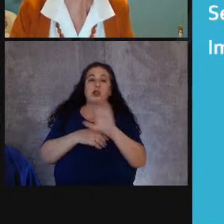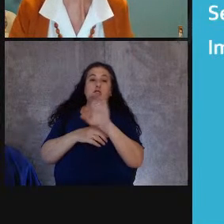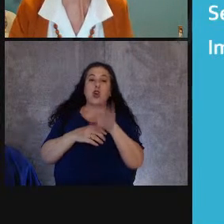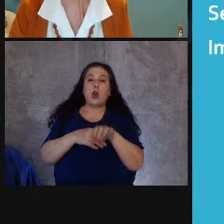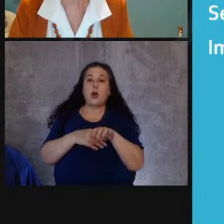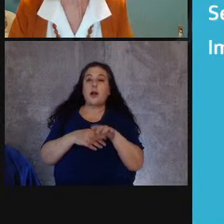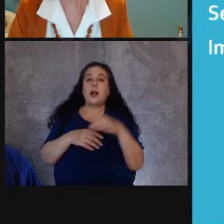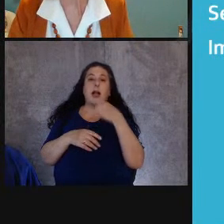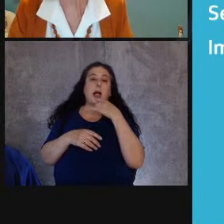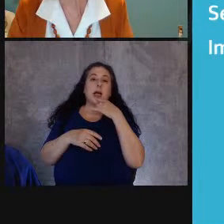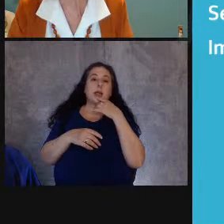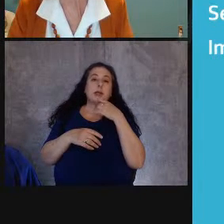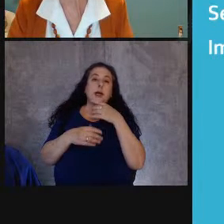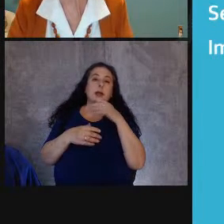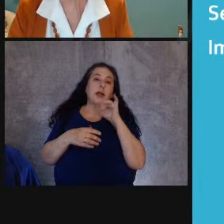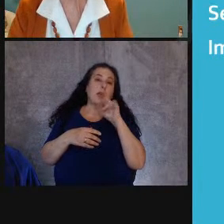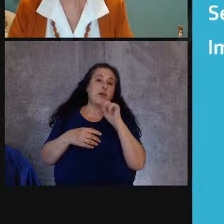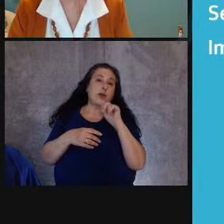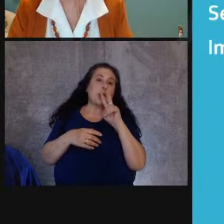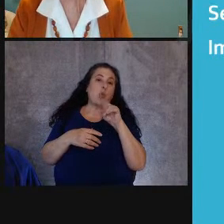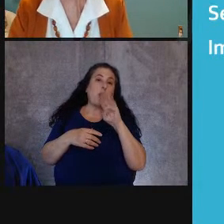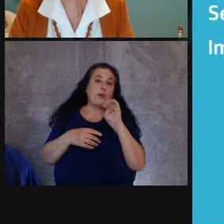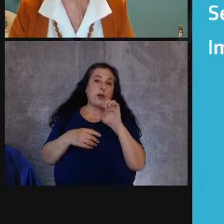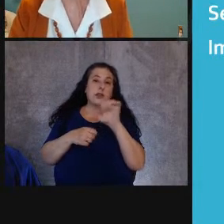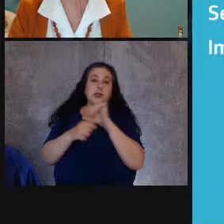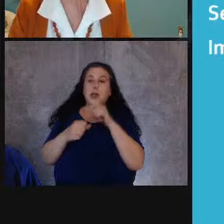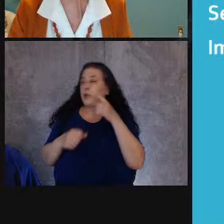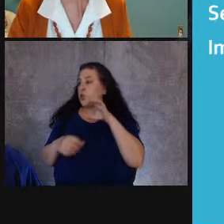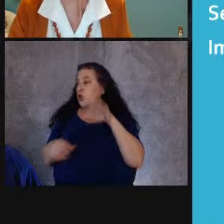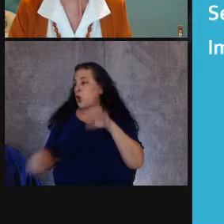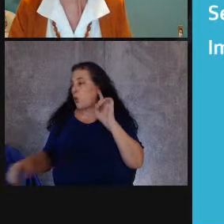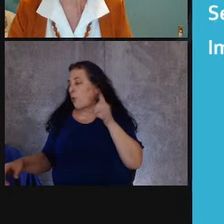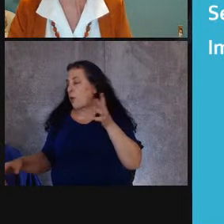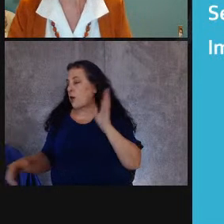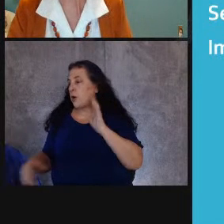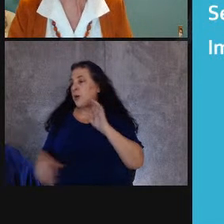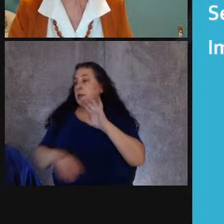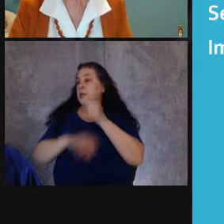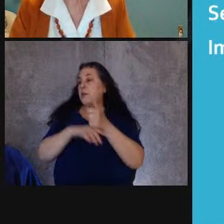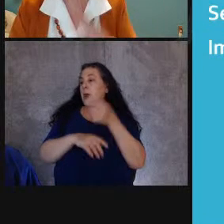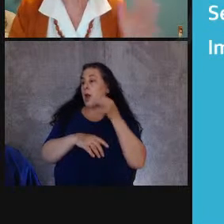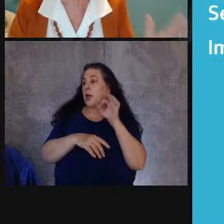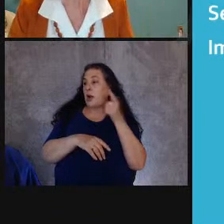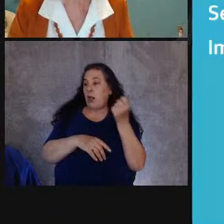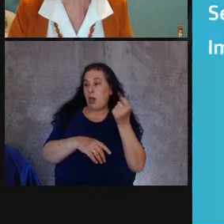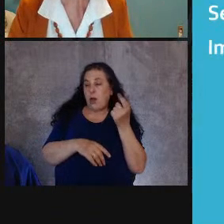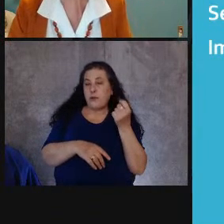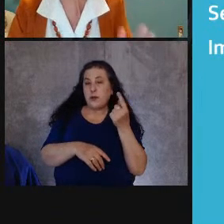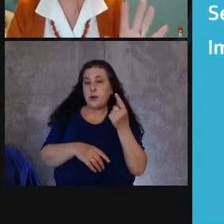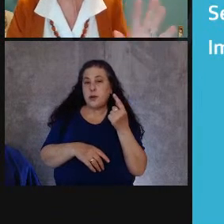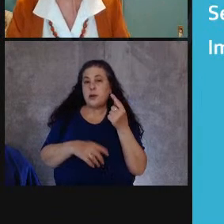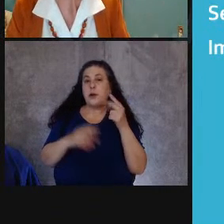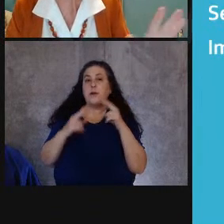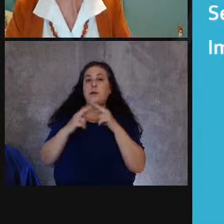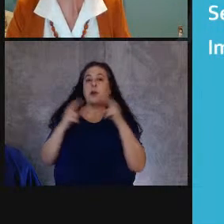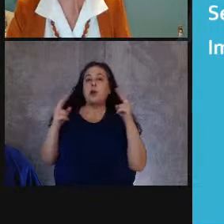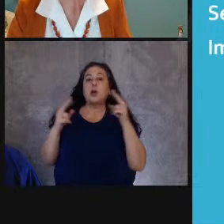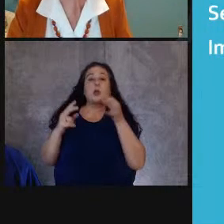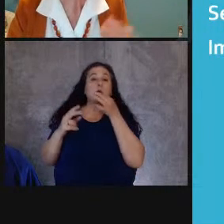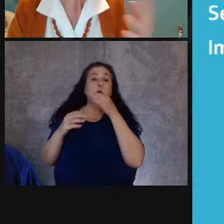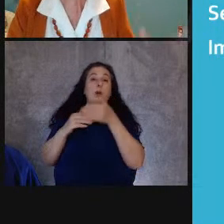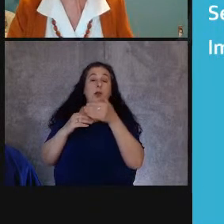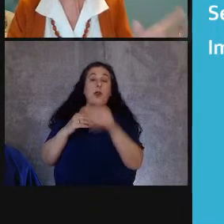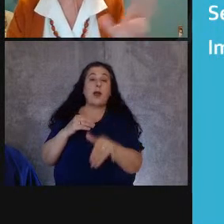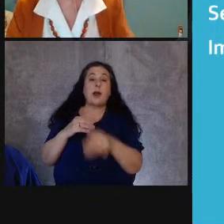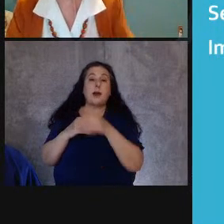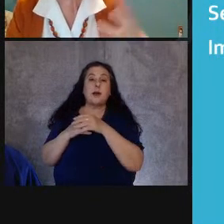I mentioned the Infant Welfare Society of Chicago a moment ago. That was founded in 1911. Very soon after